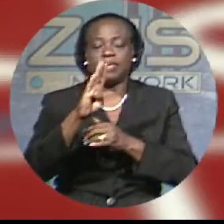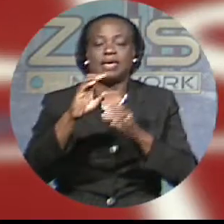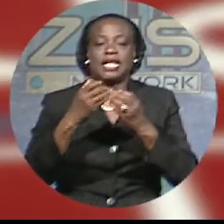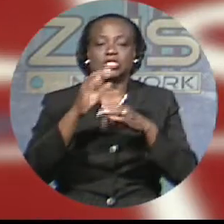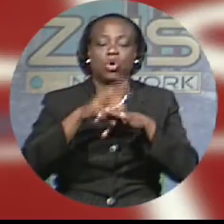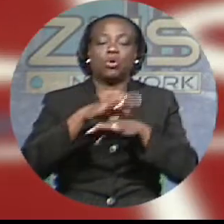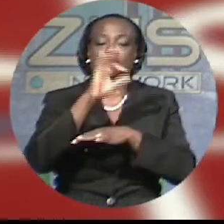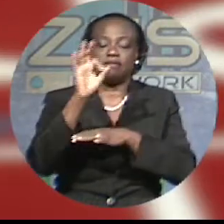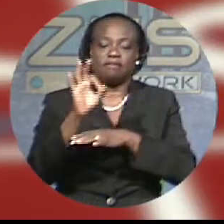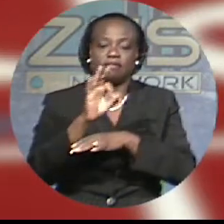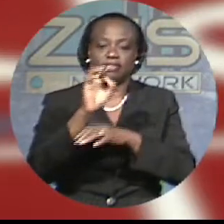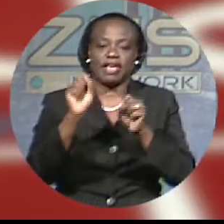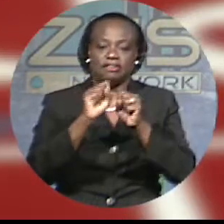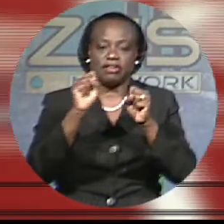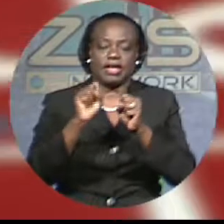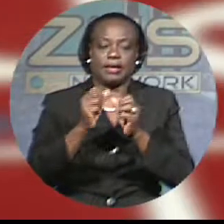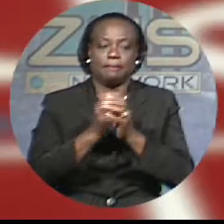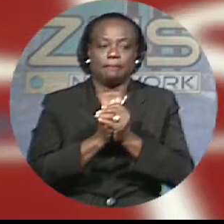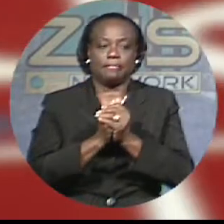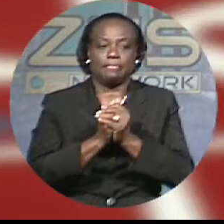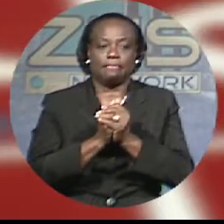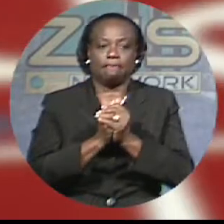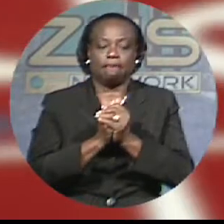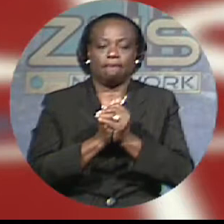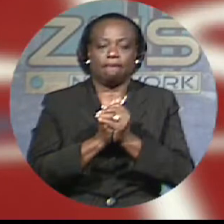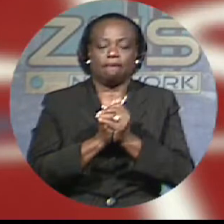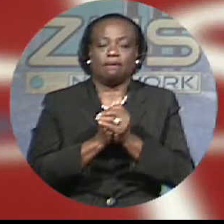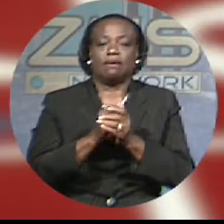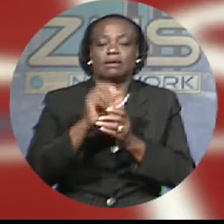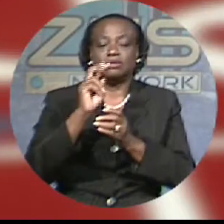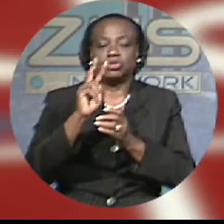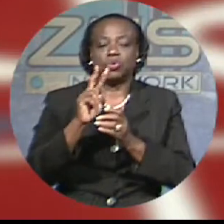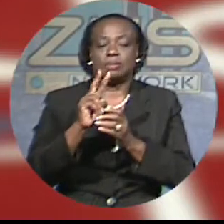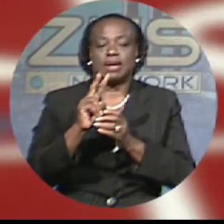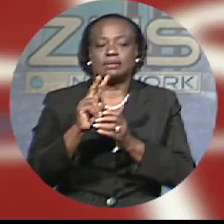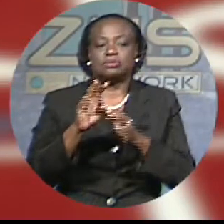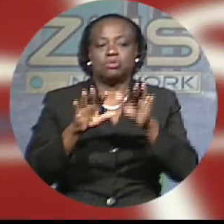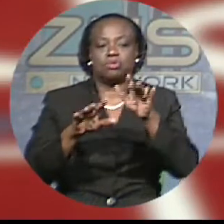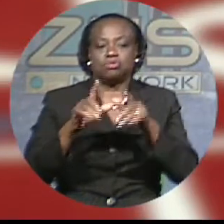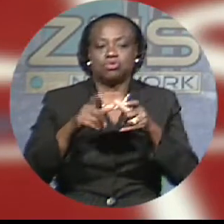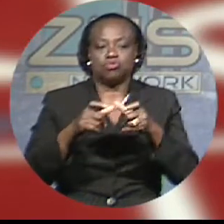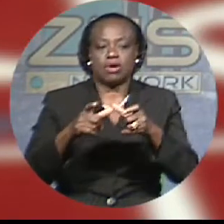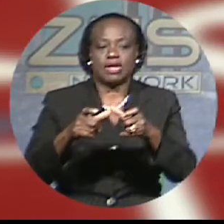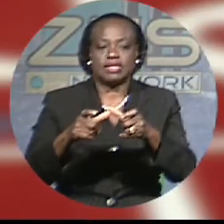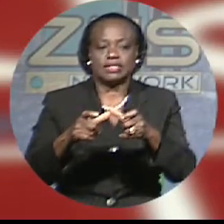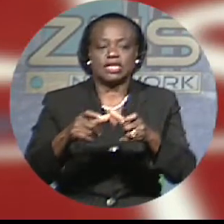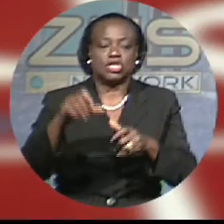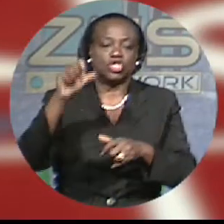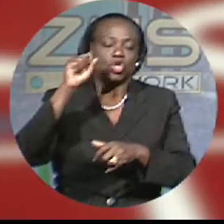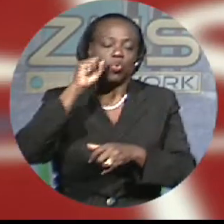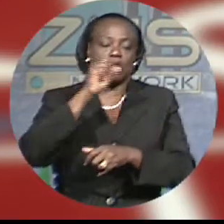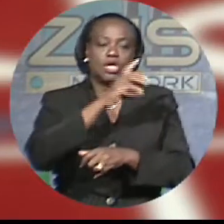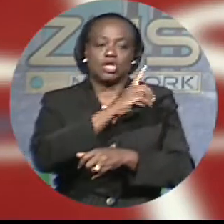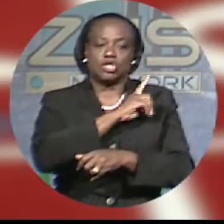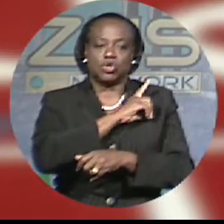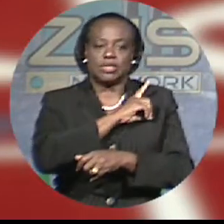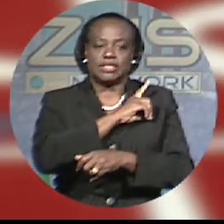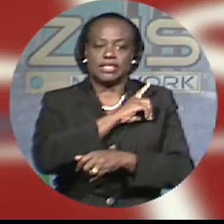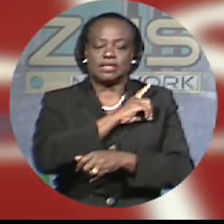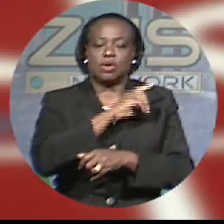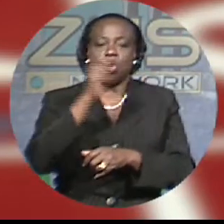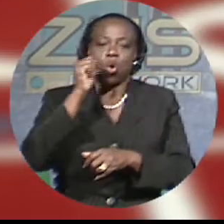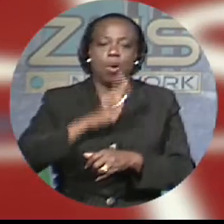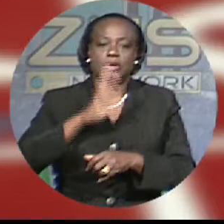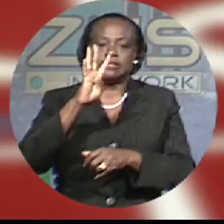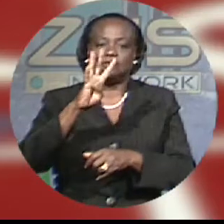lane number 4. Our two quarter-milers, they closed out the day. Up first was Shaquania Dorson in the women's 400.